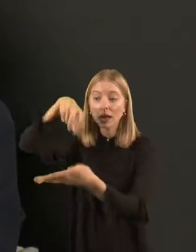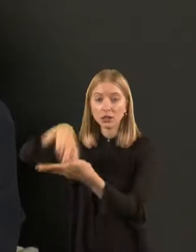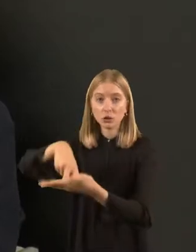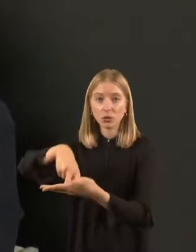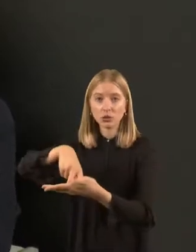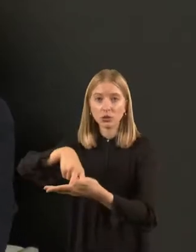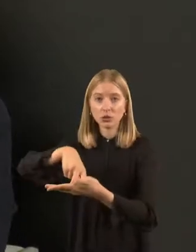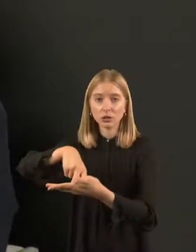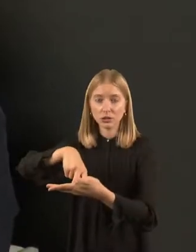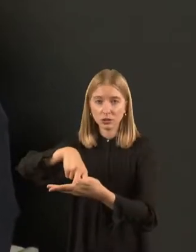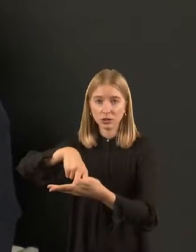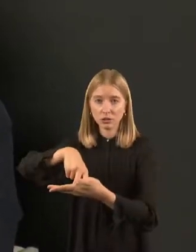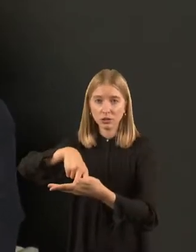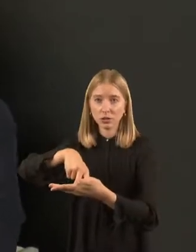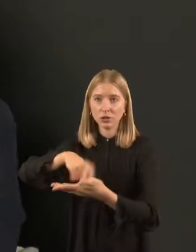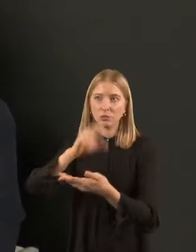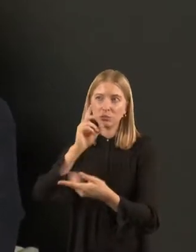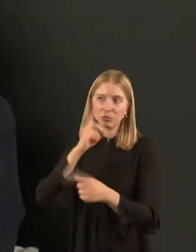230,000